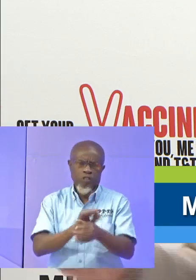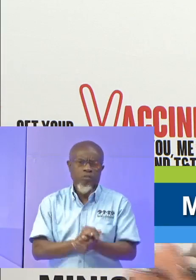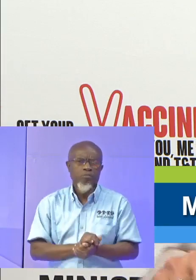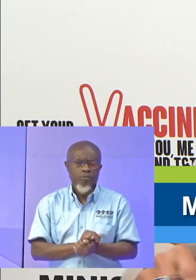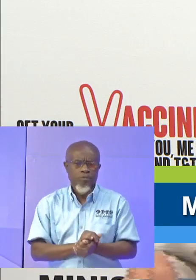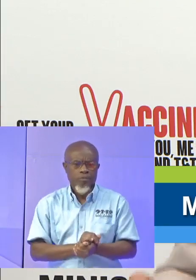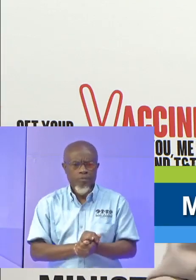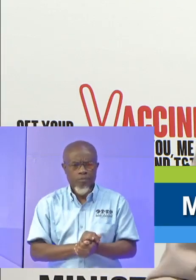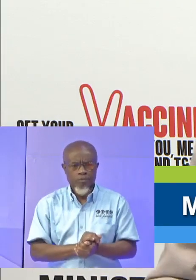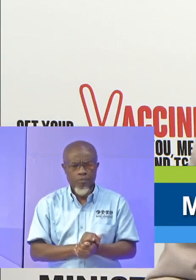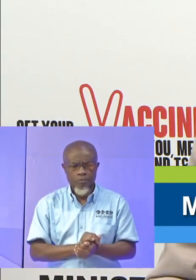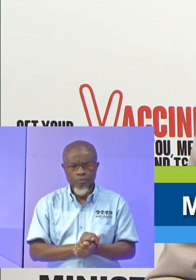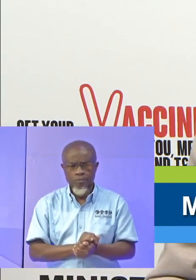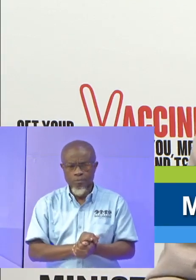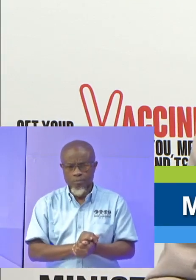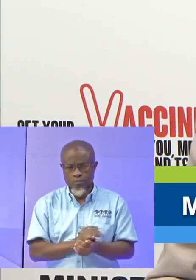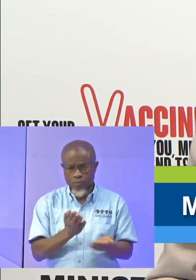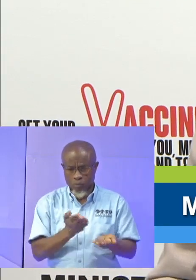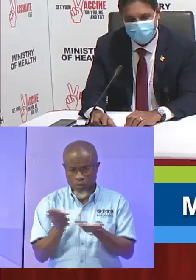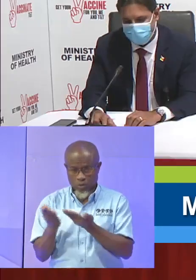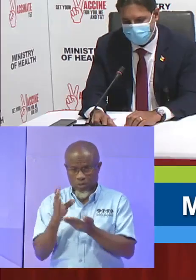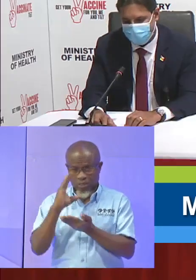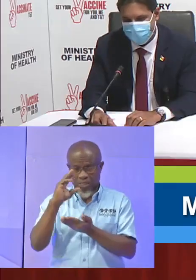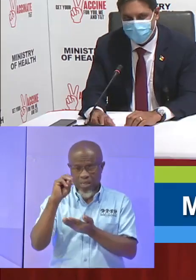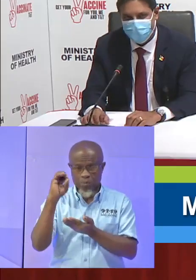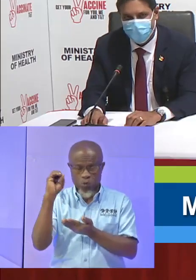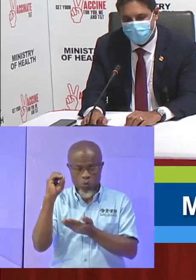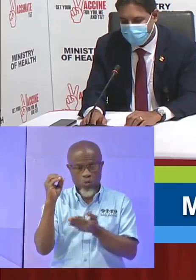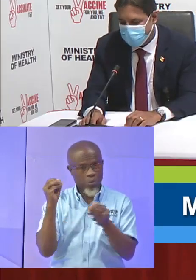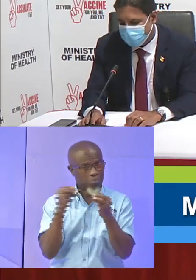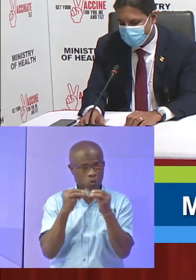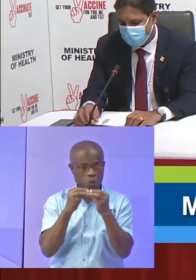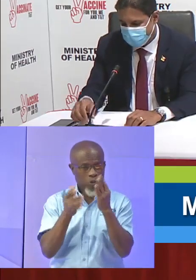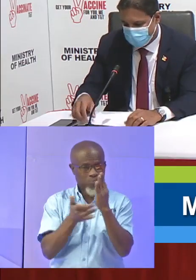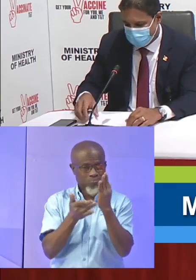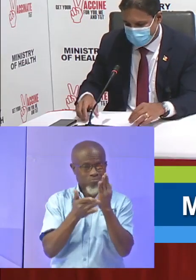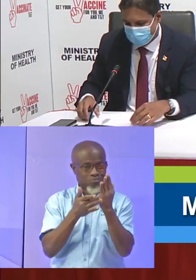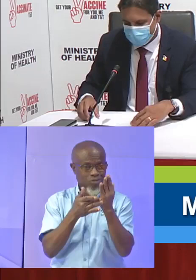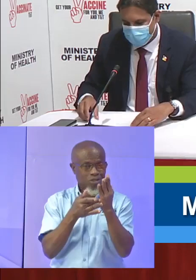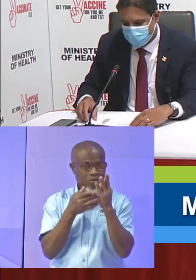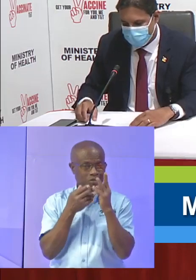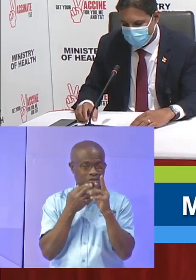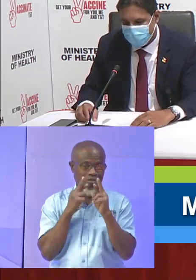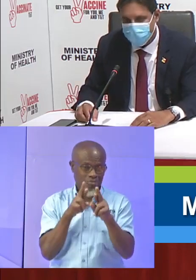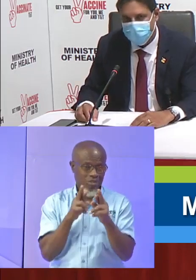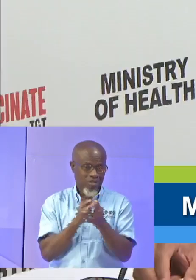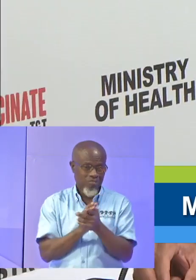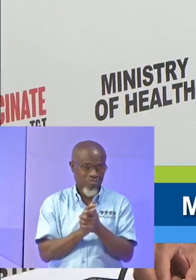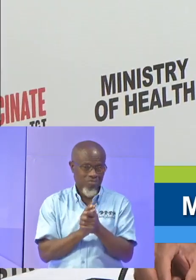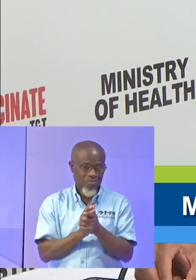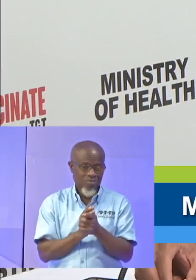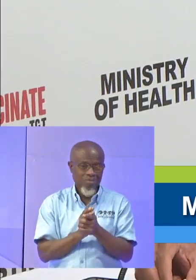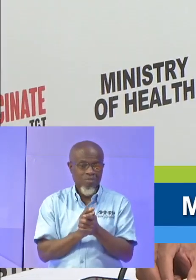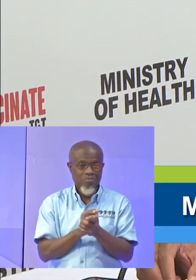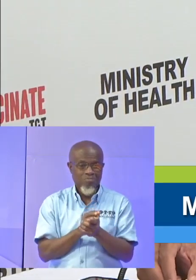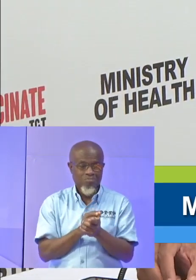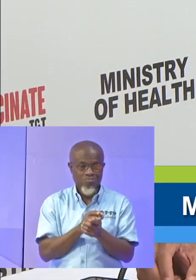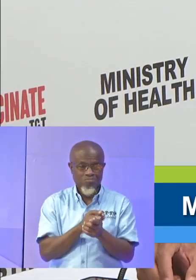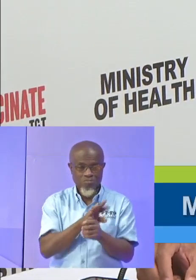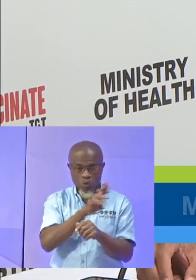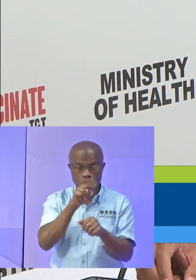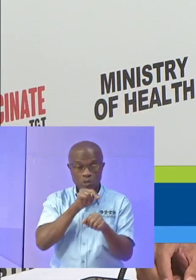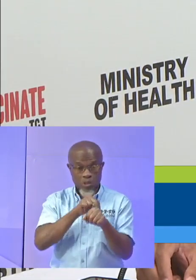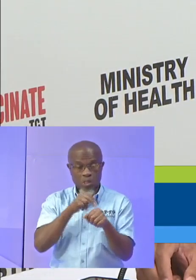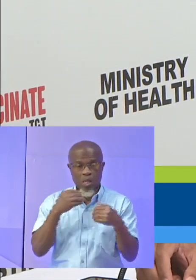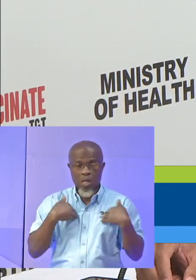I'll turn you over now to the CMO for a more technical response. No, I don't think we could give a more technical response. Generally speaking, I mean, having a